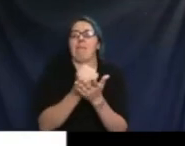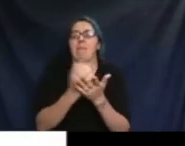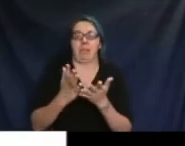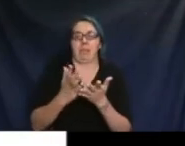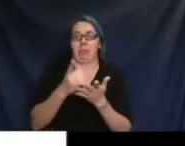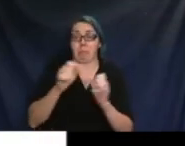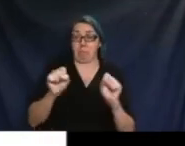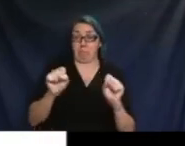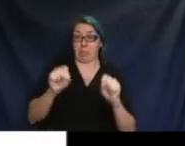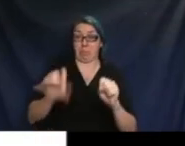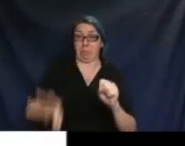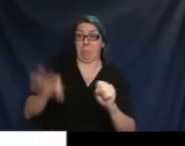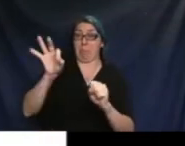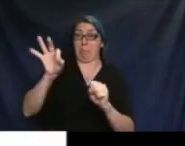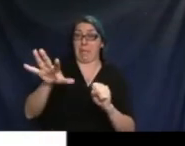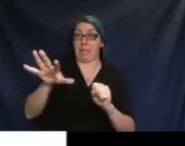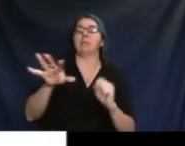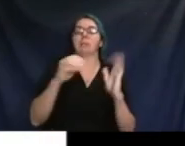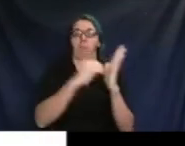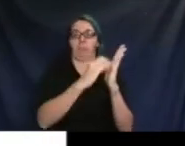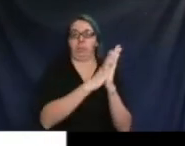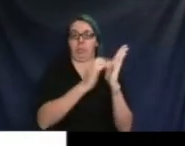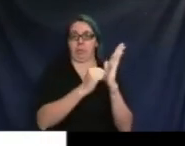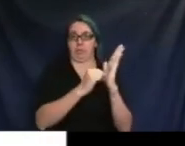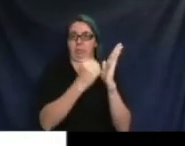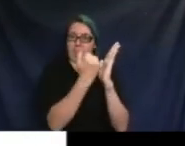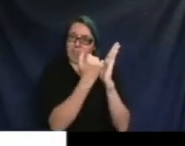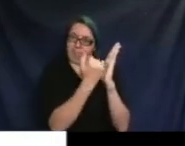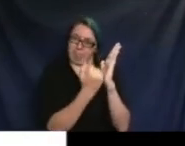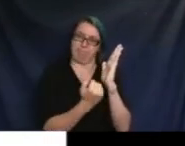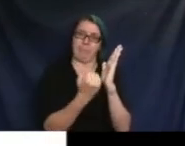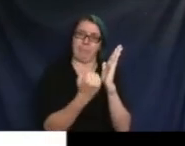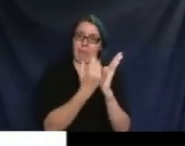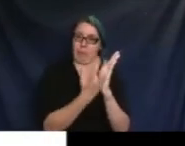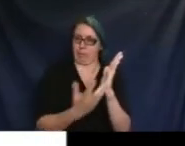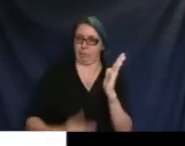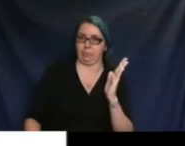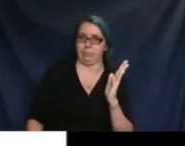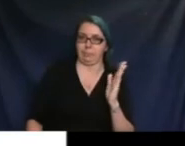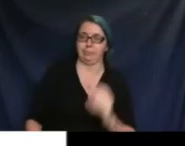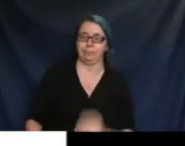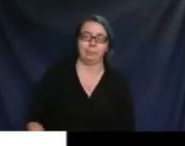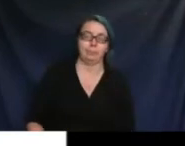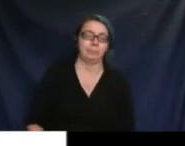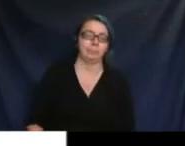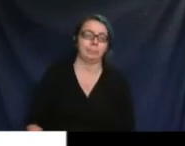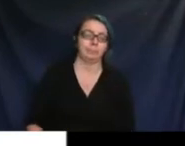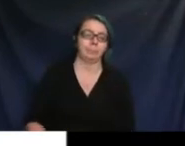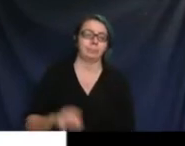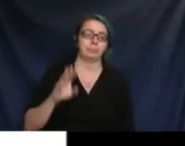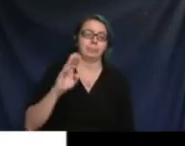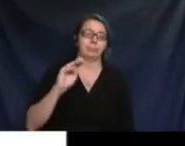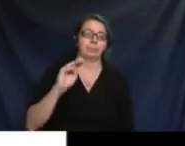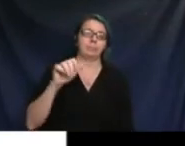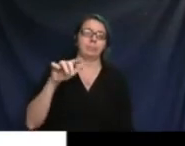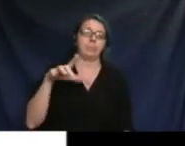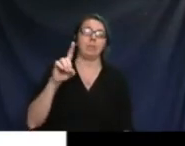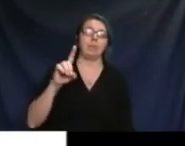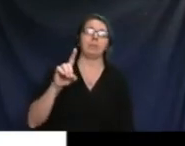Great. So this is Mohammed again. I'm just reading a question about the legacy